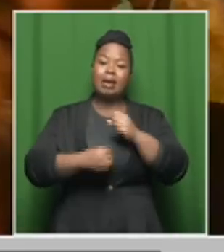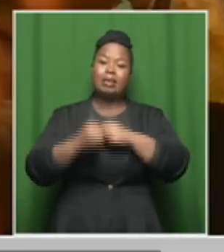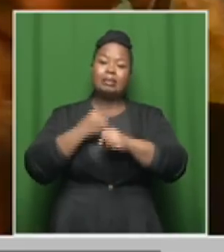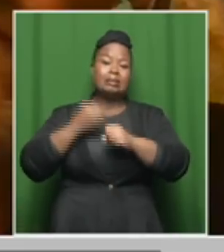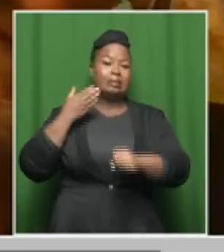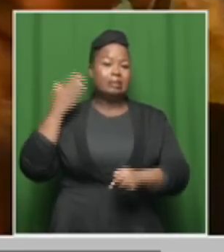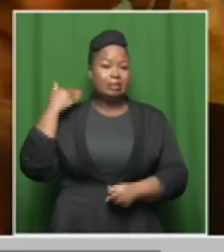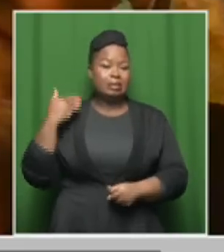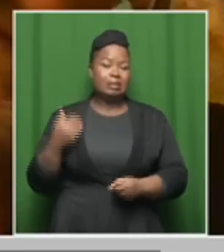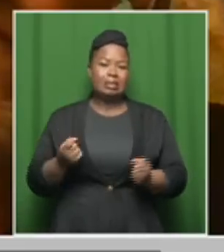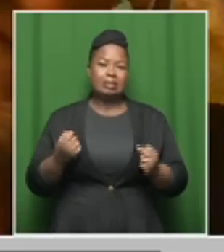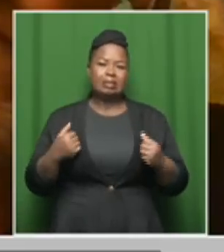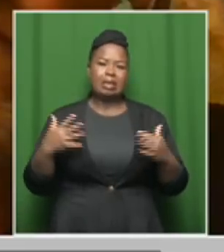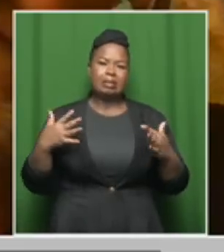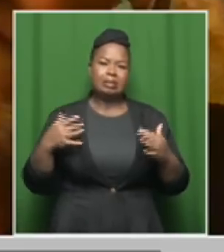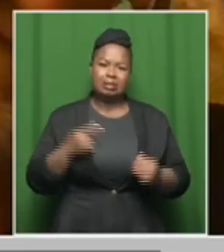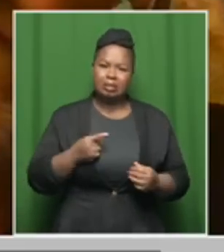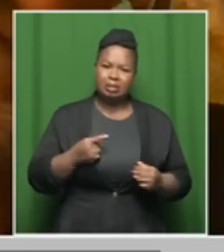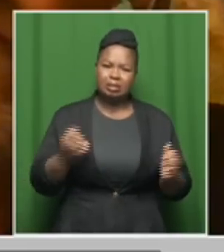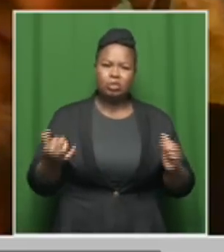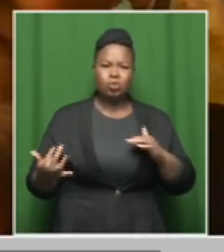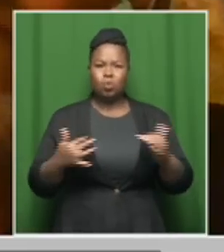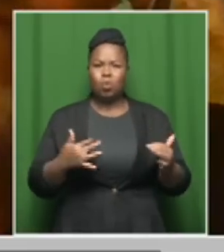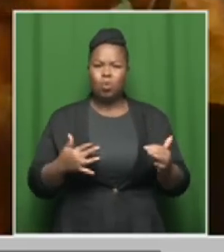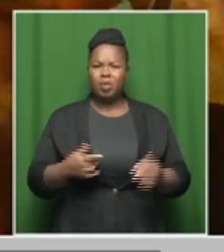to achieving lasting peace in this region?